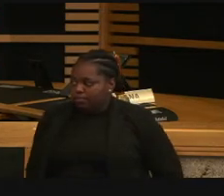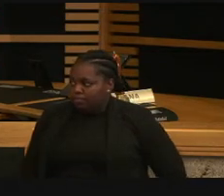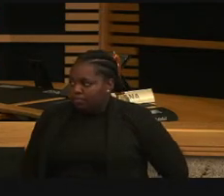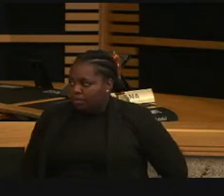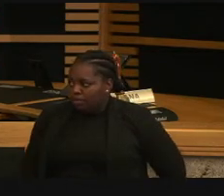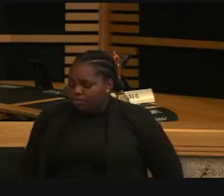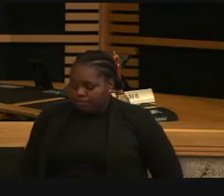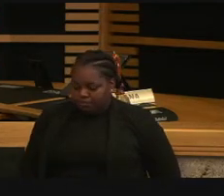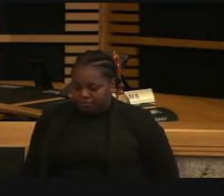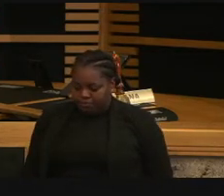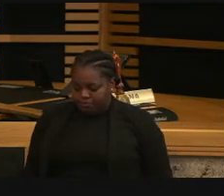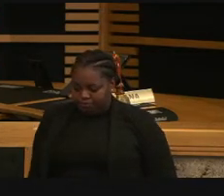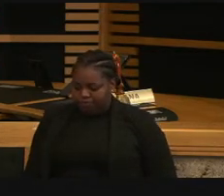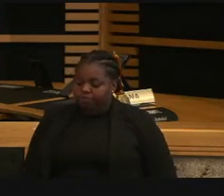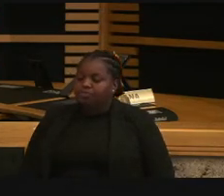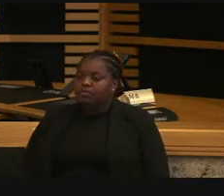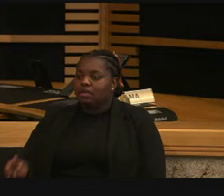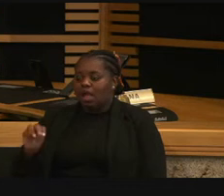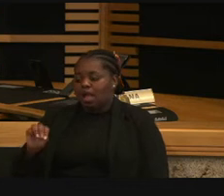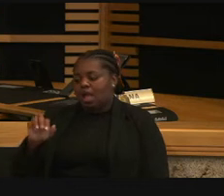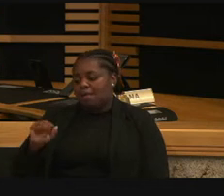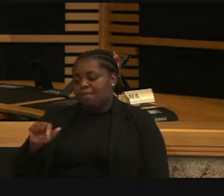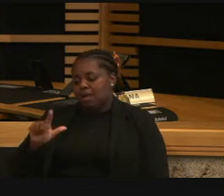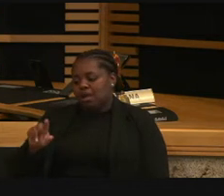On Maluti traffic station,